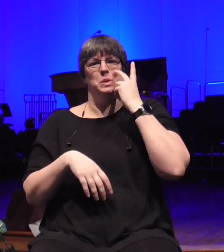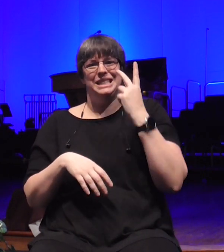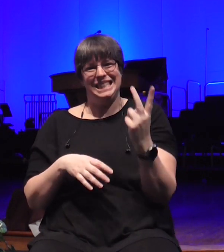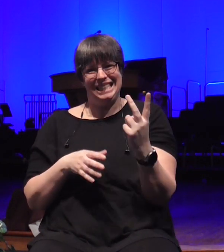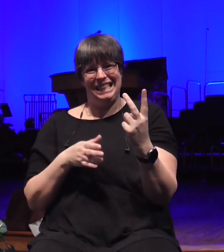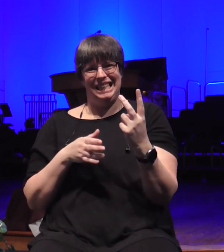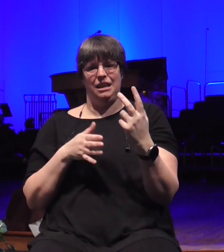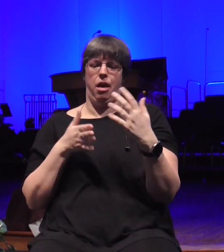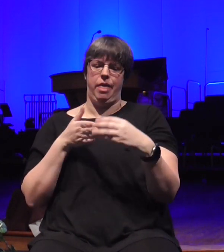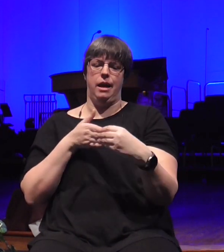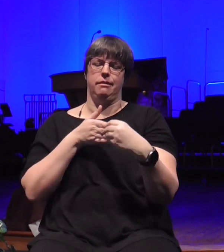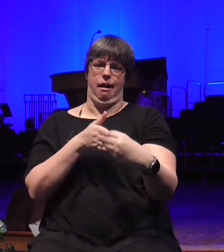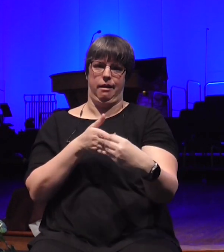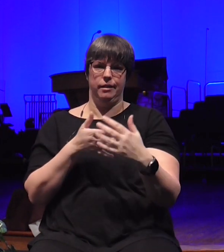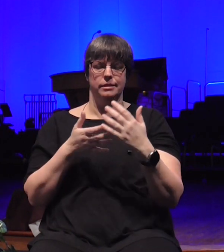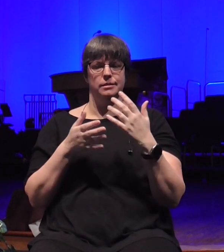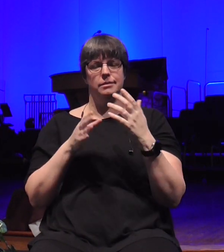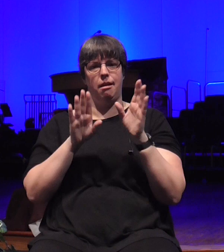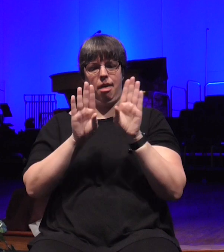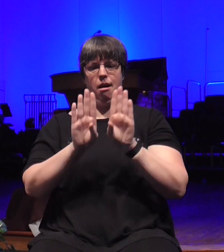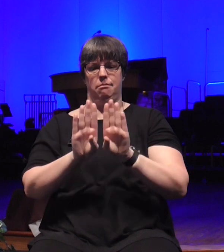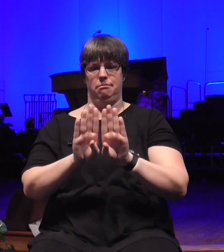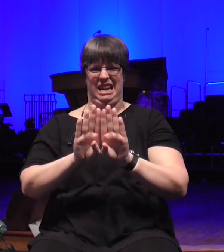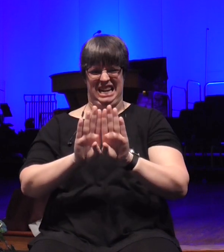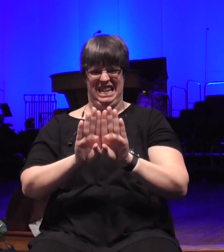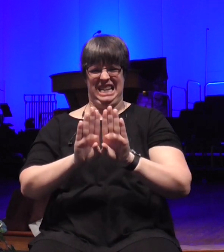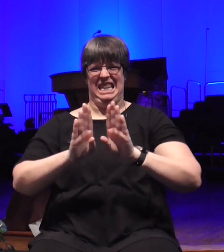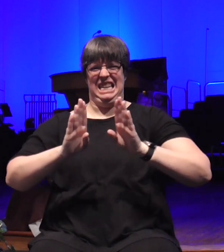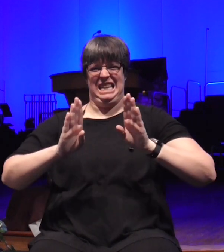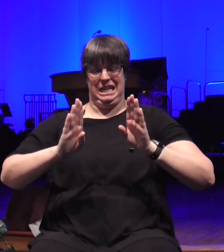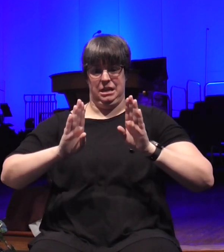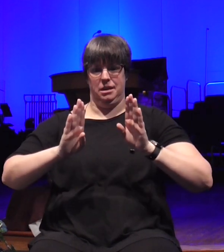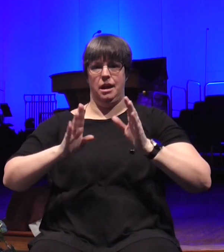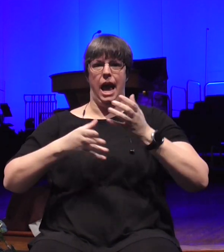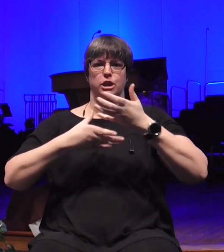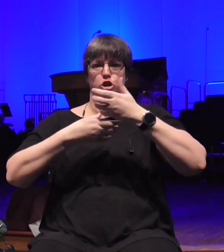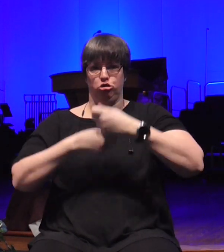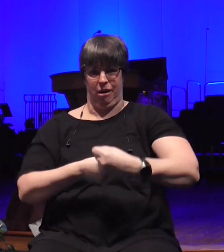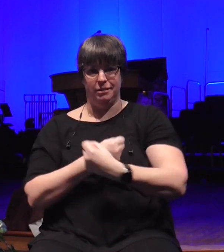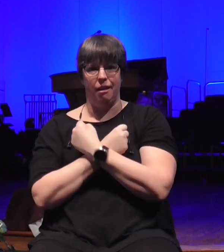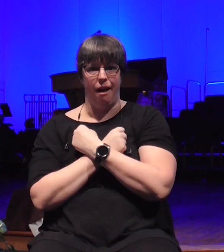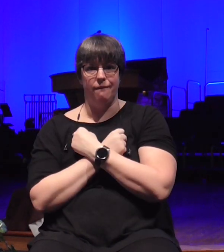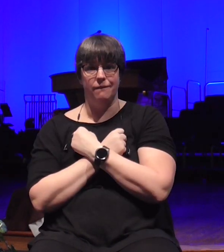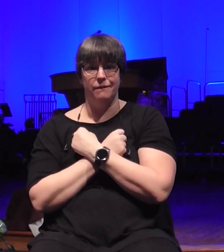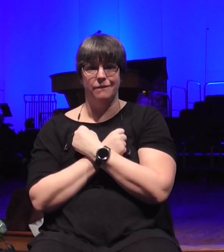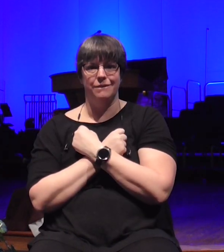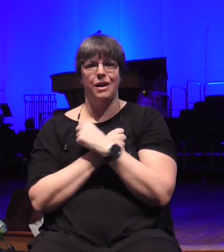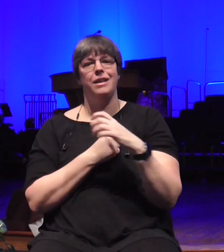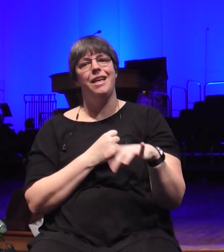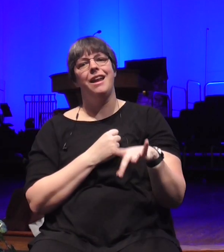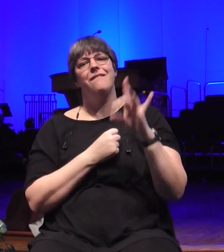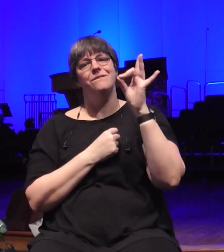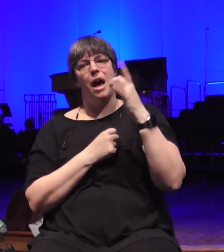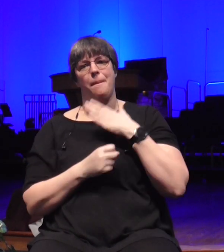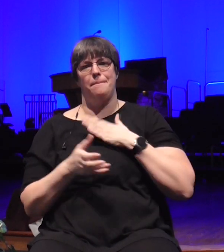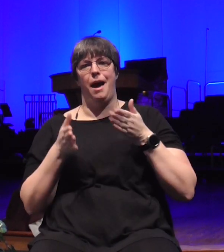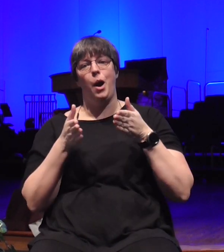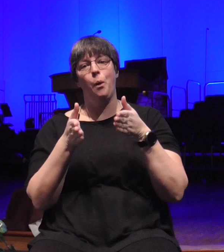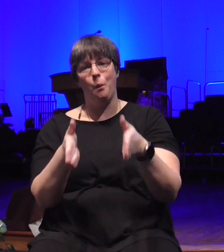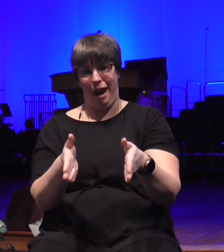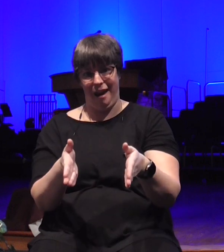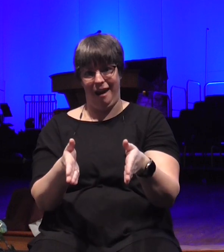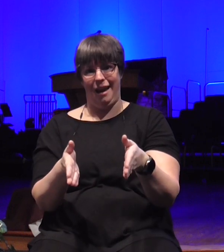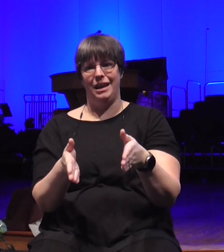guidepost and do whatever it took to begin to trust love. And that I found my way to the opportunity to